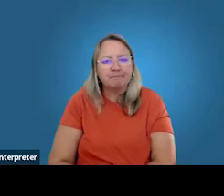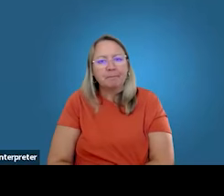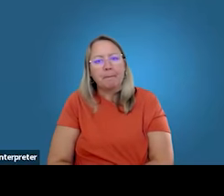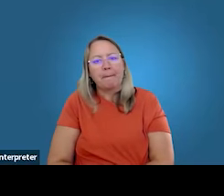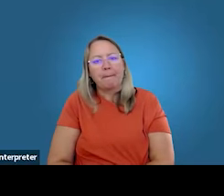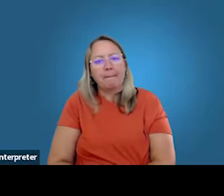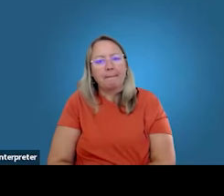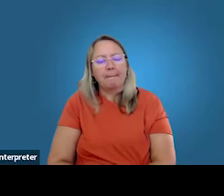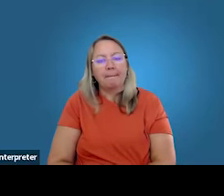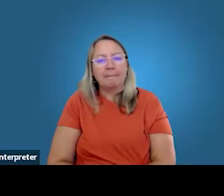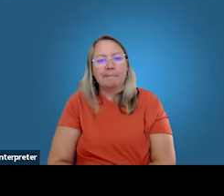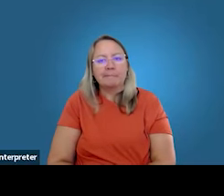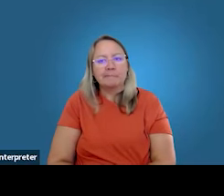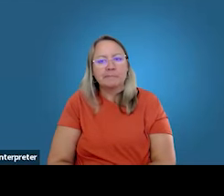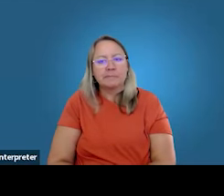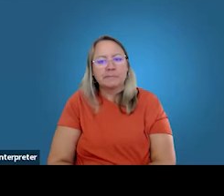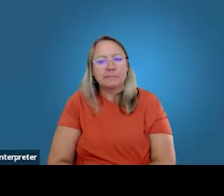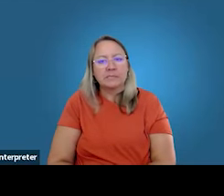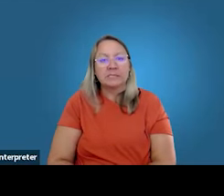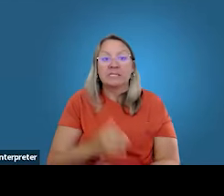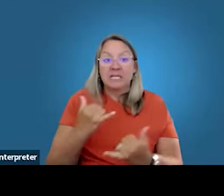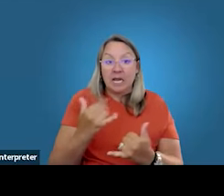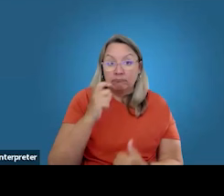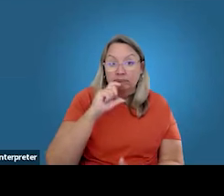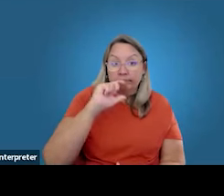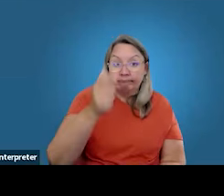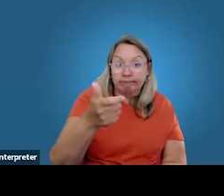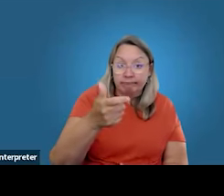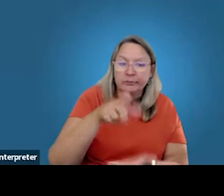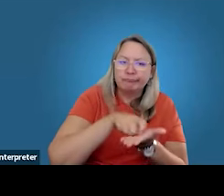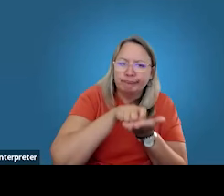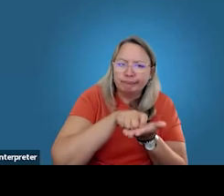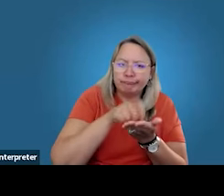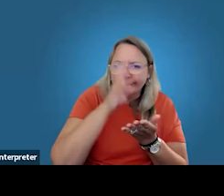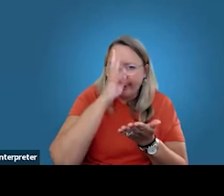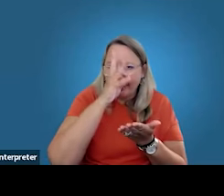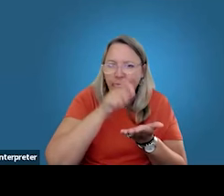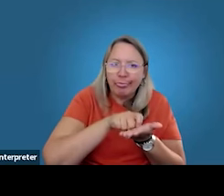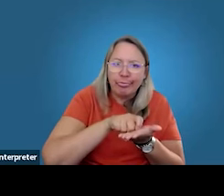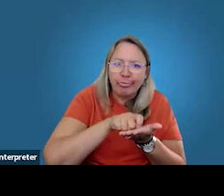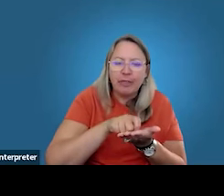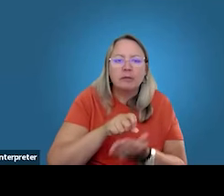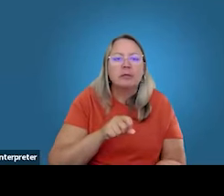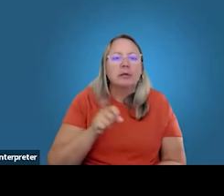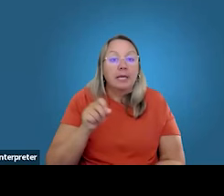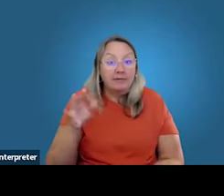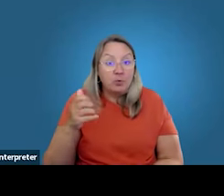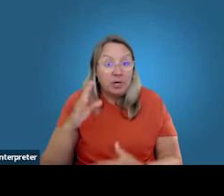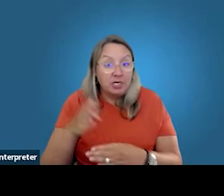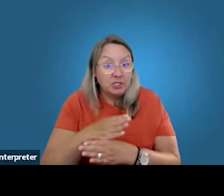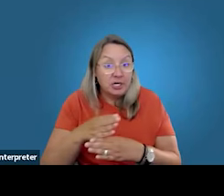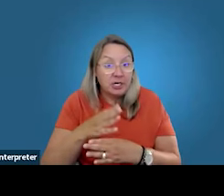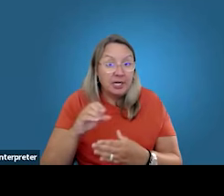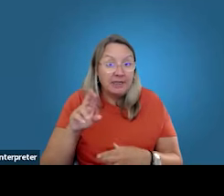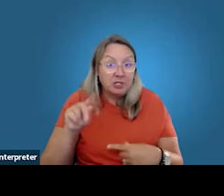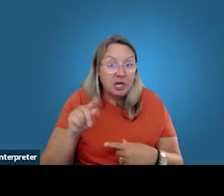So our first task, and we're going to give you just a few minutes to have some scribbles for this, and then we'll see if anyone wants to share or anything in the